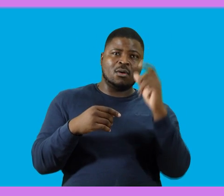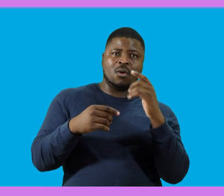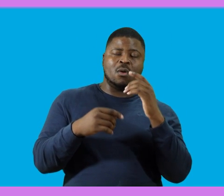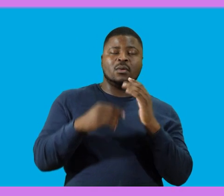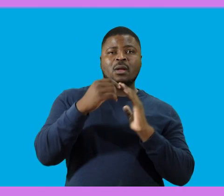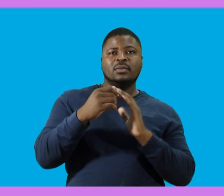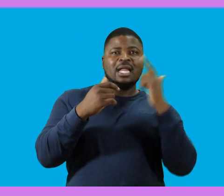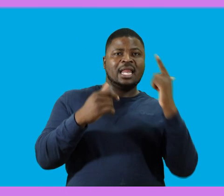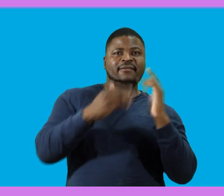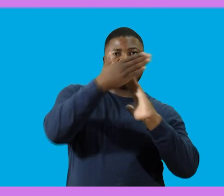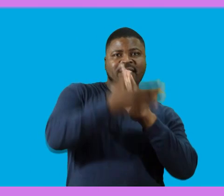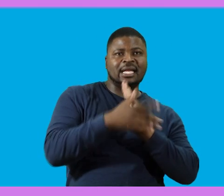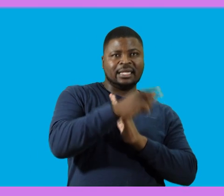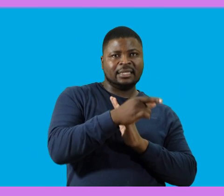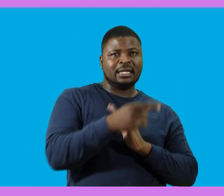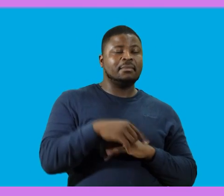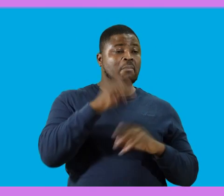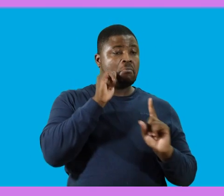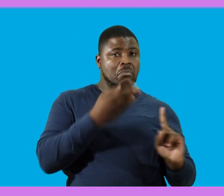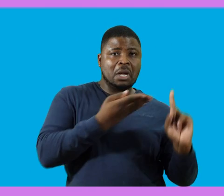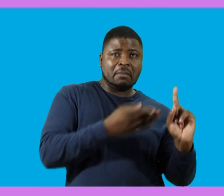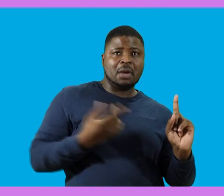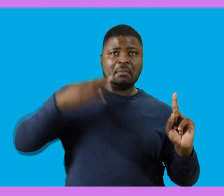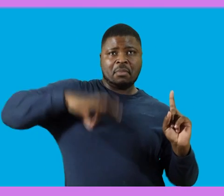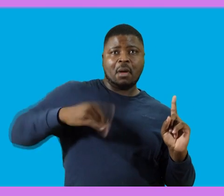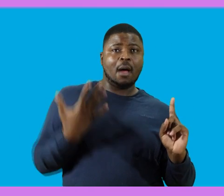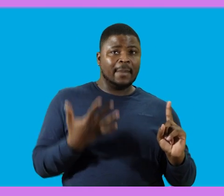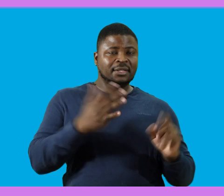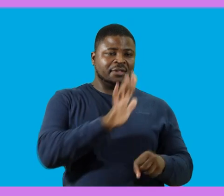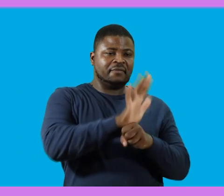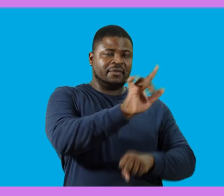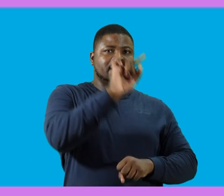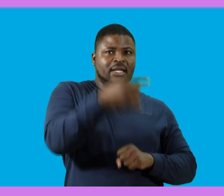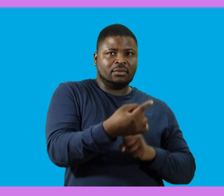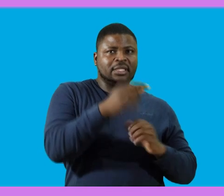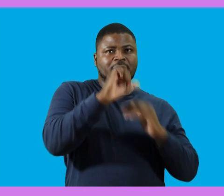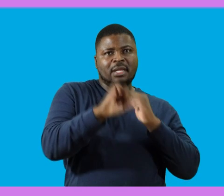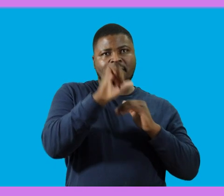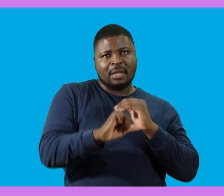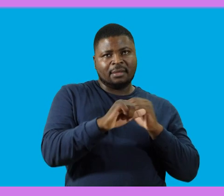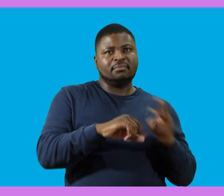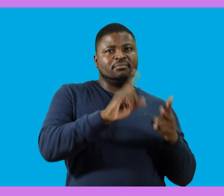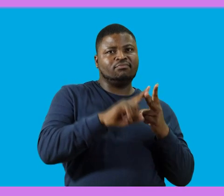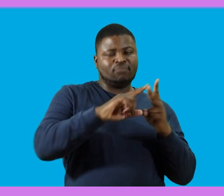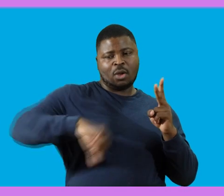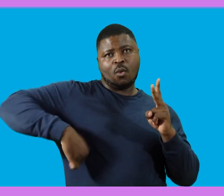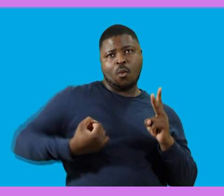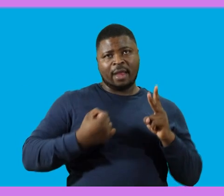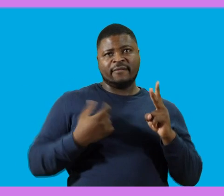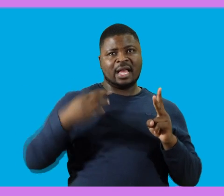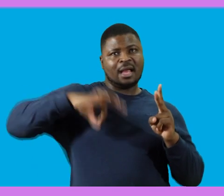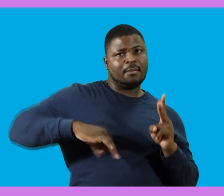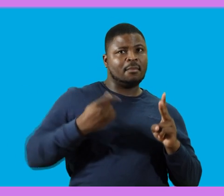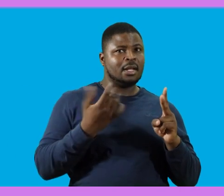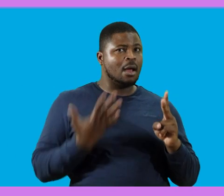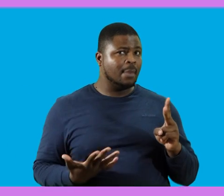Sitole earns 15,000 Rand a month. Mrs. Sitole